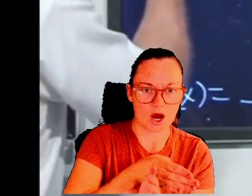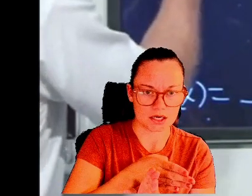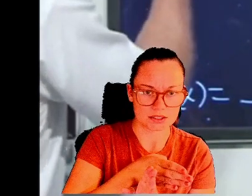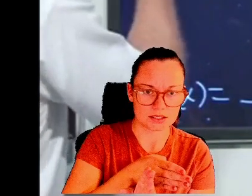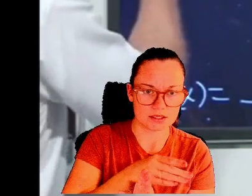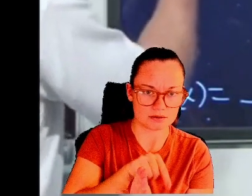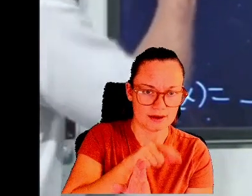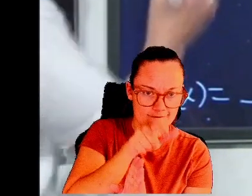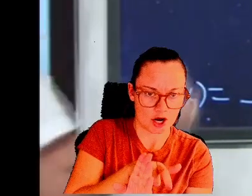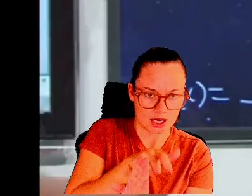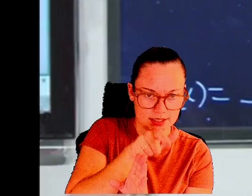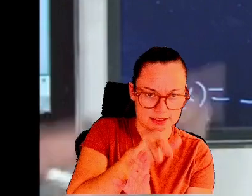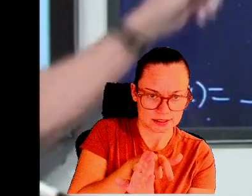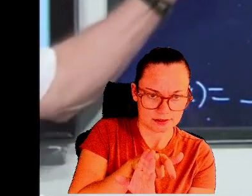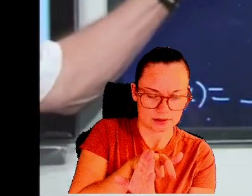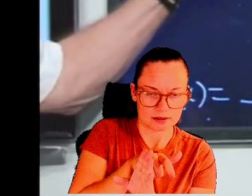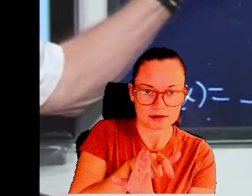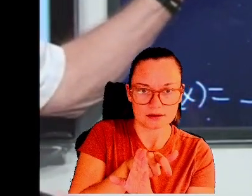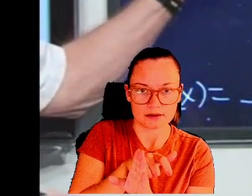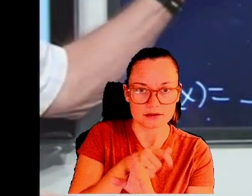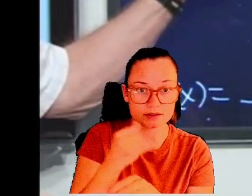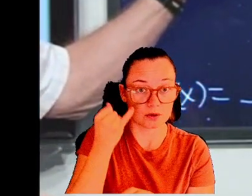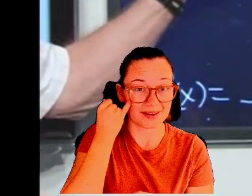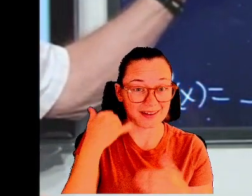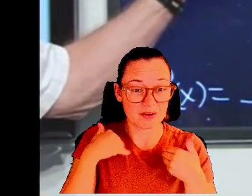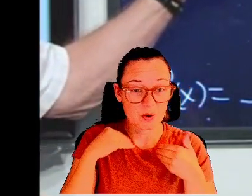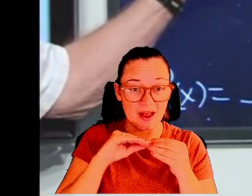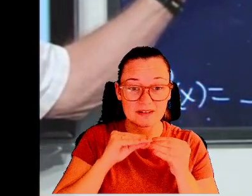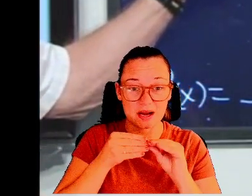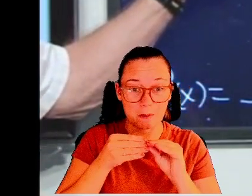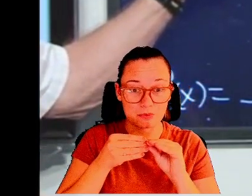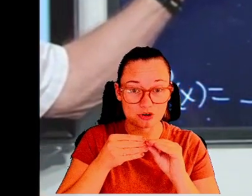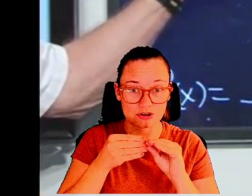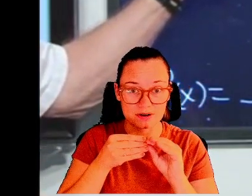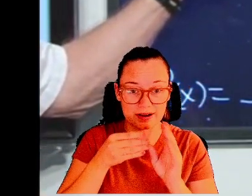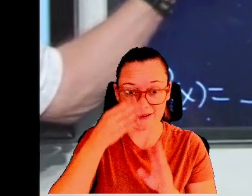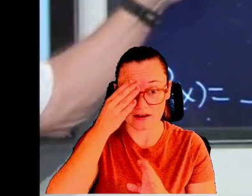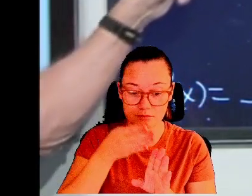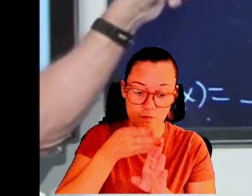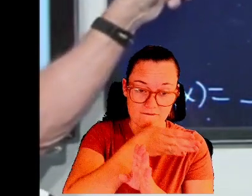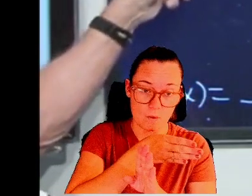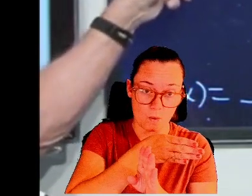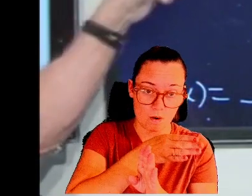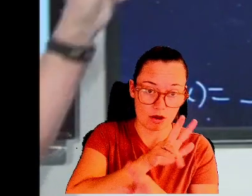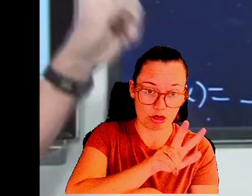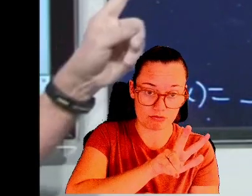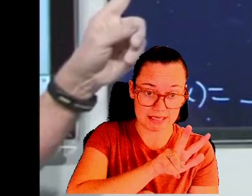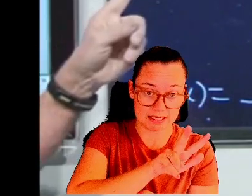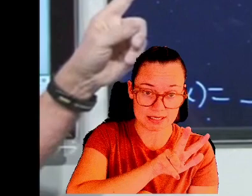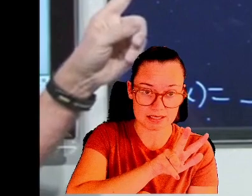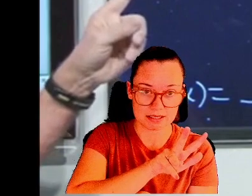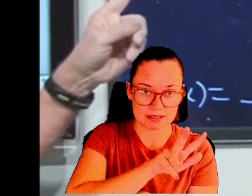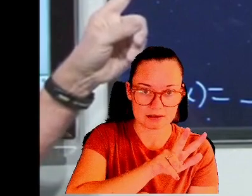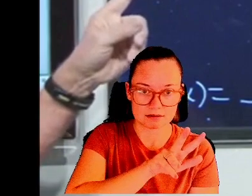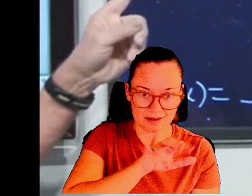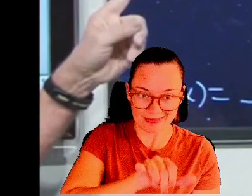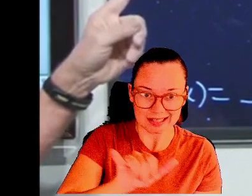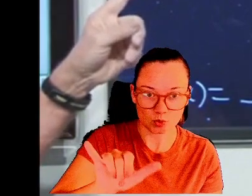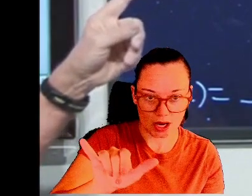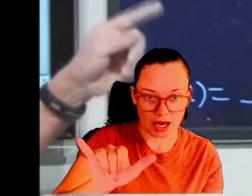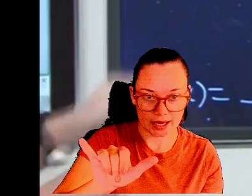you had a term in front of this one, that would be your